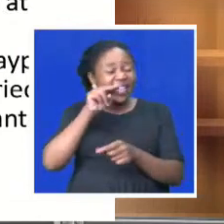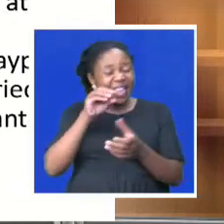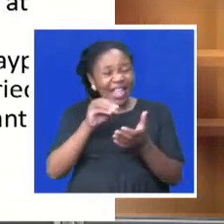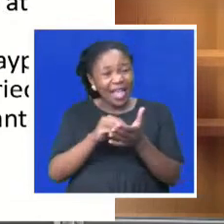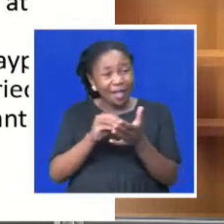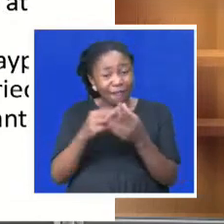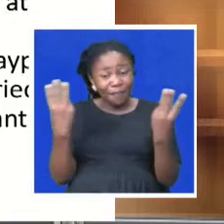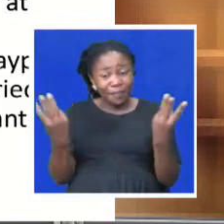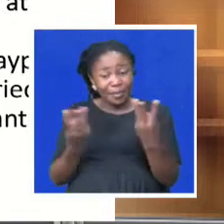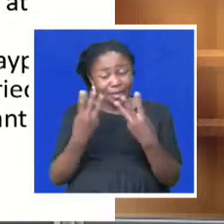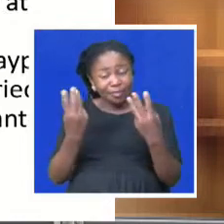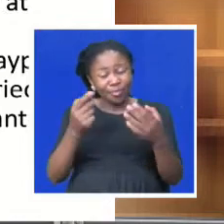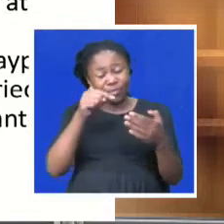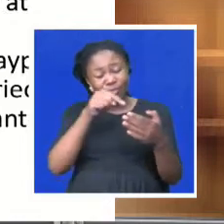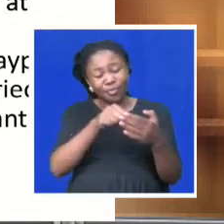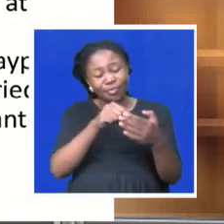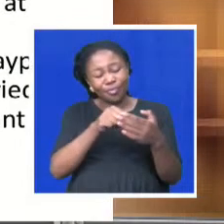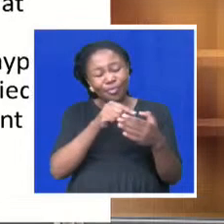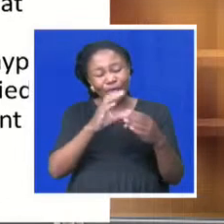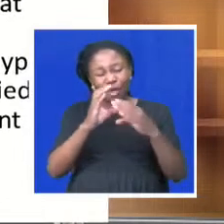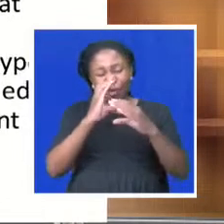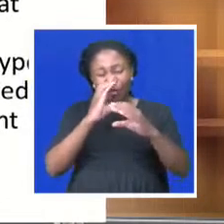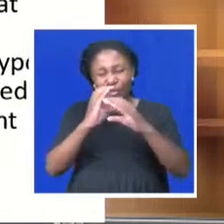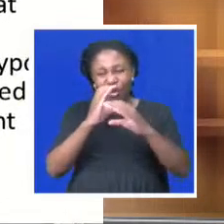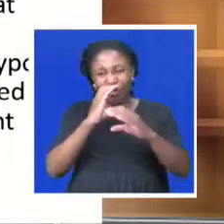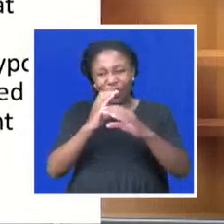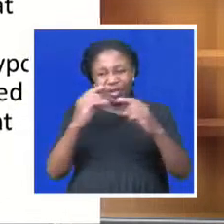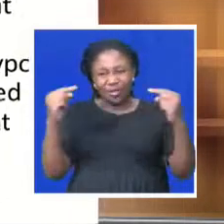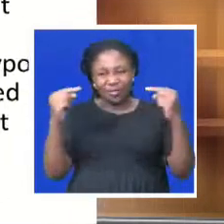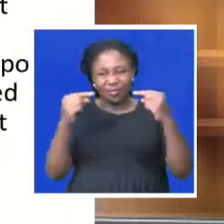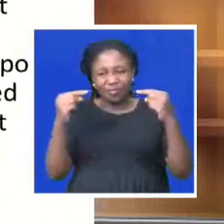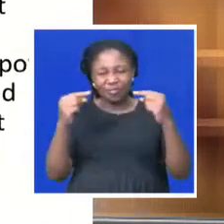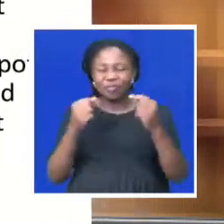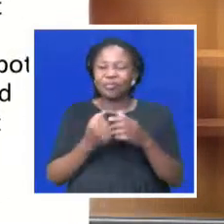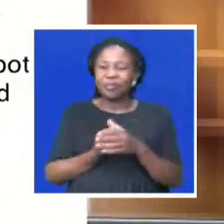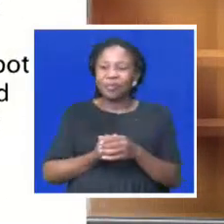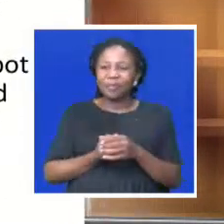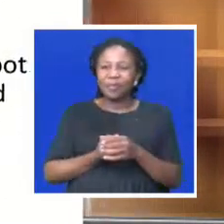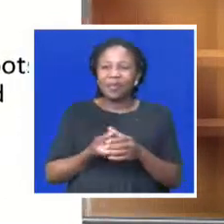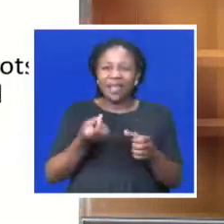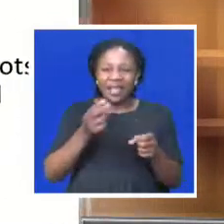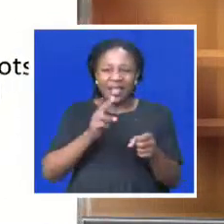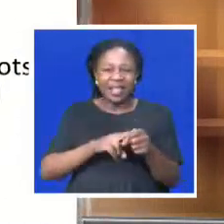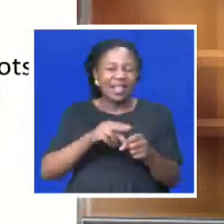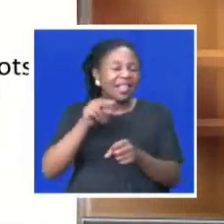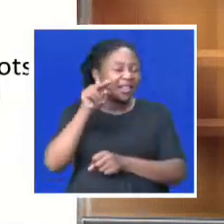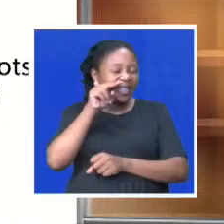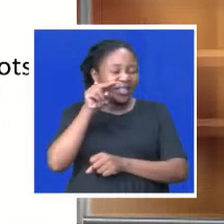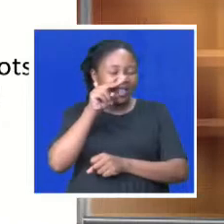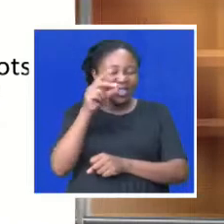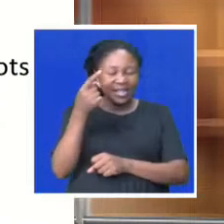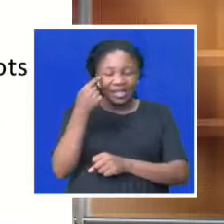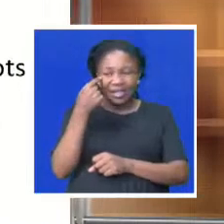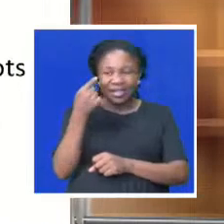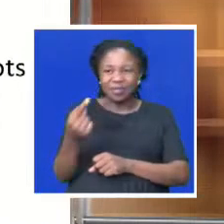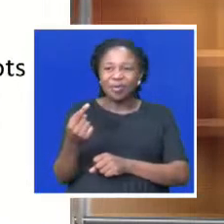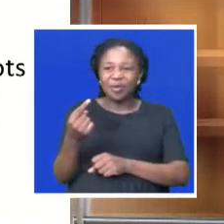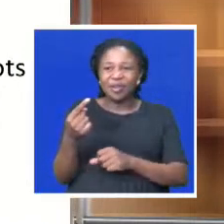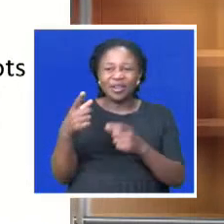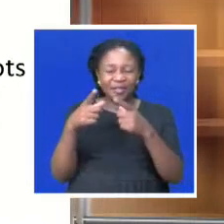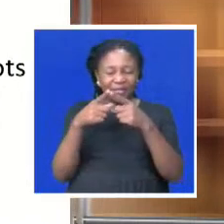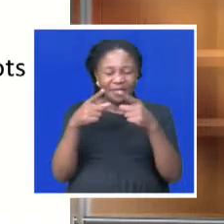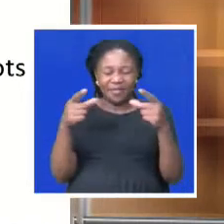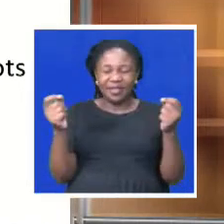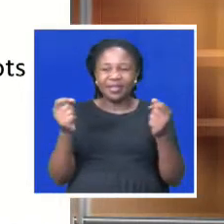each other. We also expect to see an ending, as we have mentioned that an ending should leave a clear message to